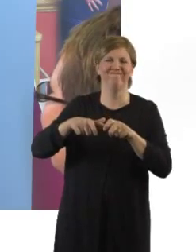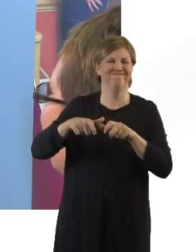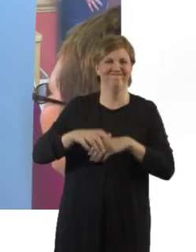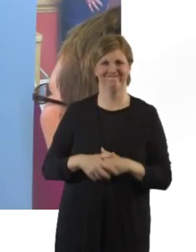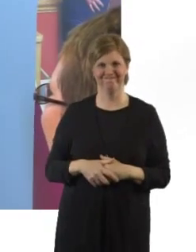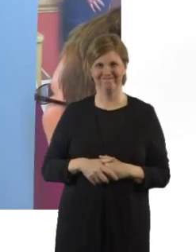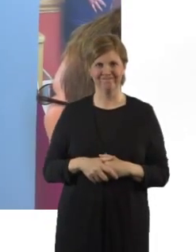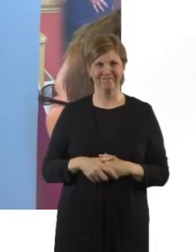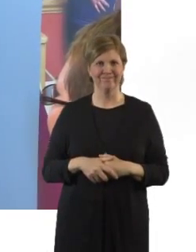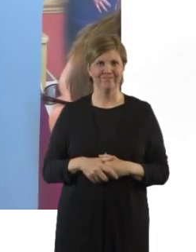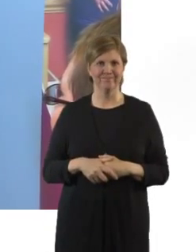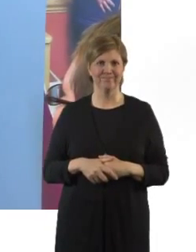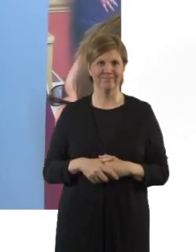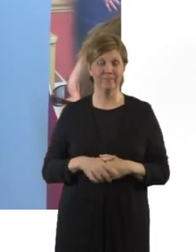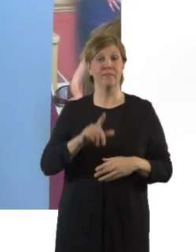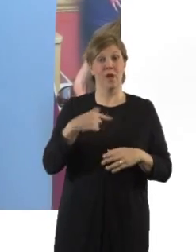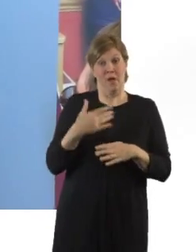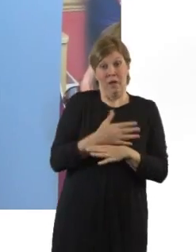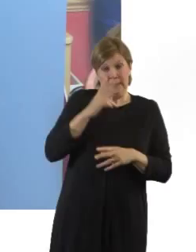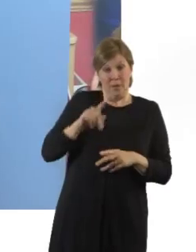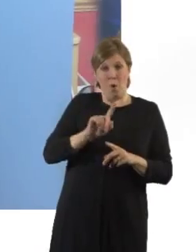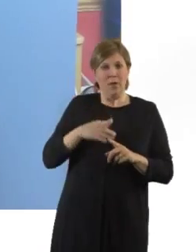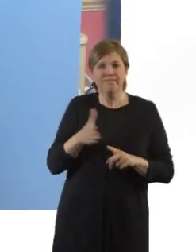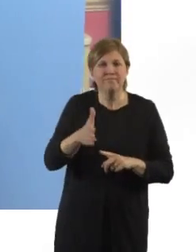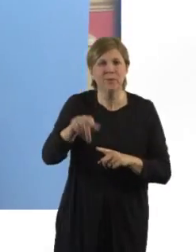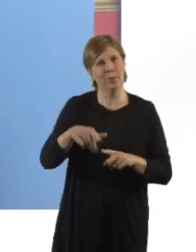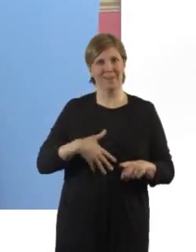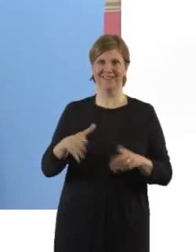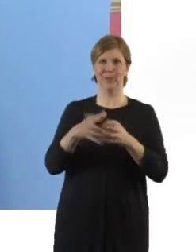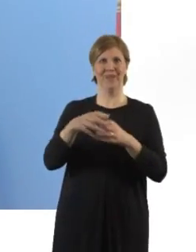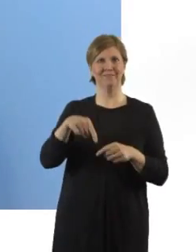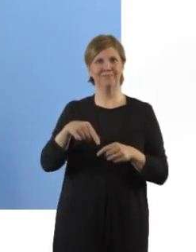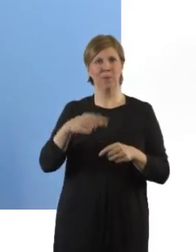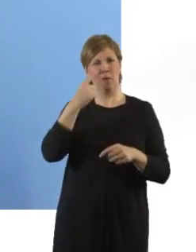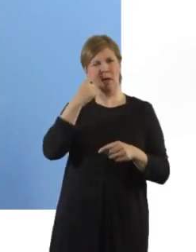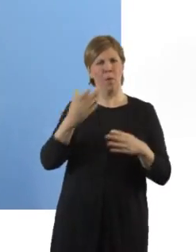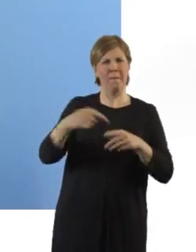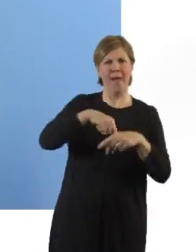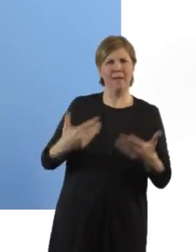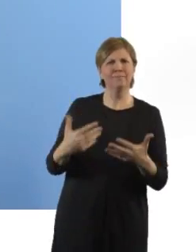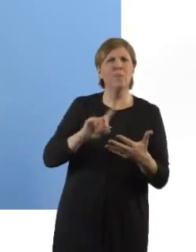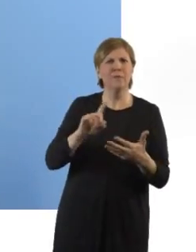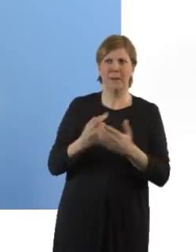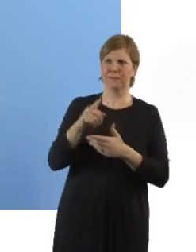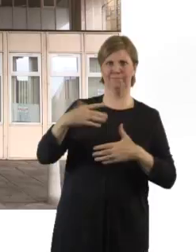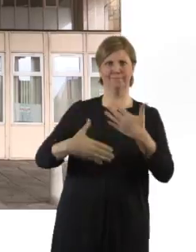OK Sharon, so earlier we saw your journey to the maternity unit. Let's go back now and see what happens when you go inside.